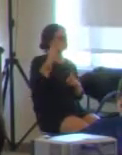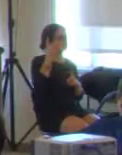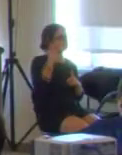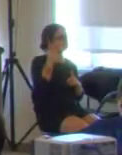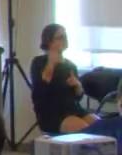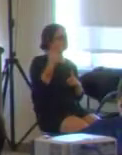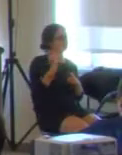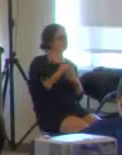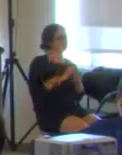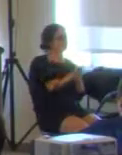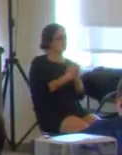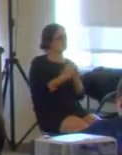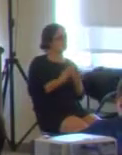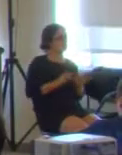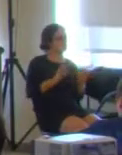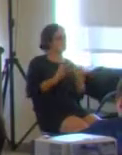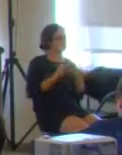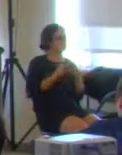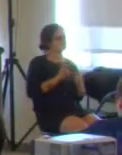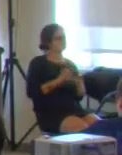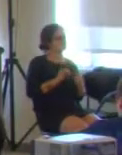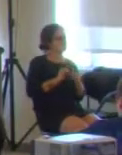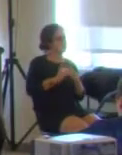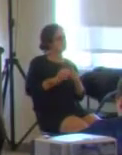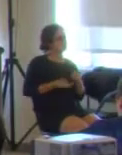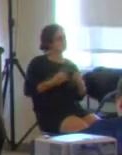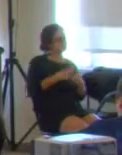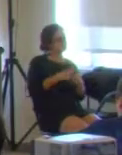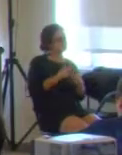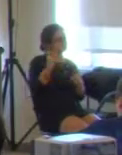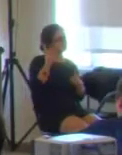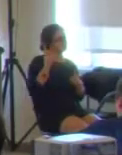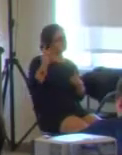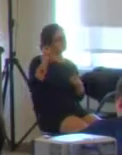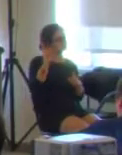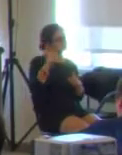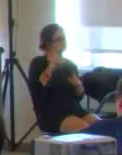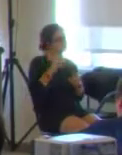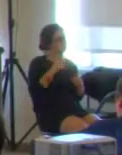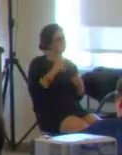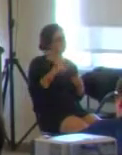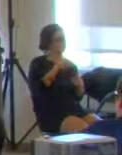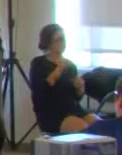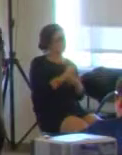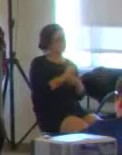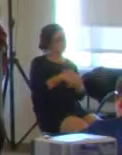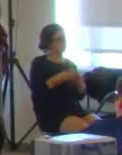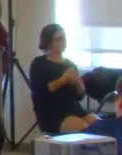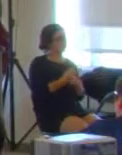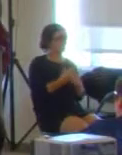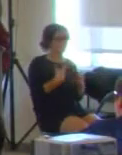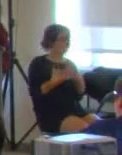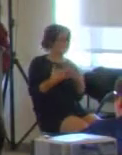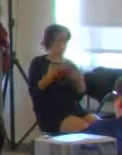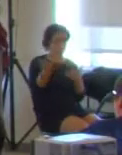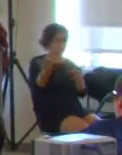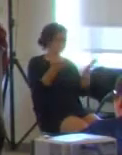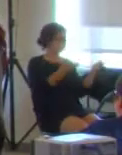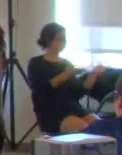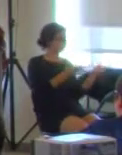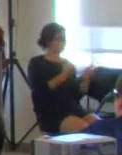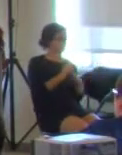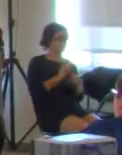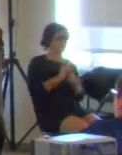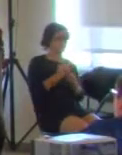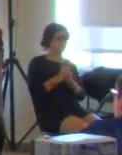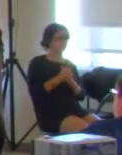that become important in terms of how to implement these in practice, wherever that practice may be. So it's